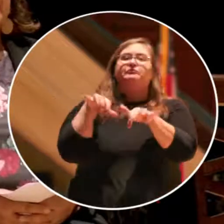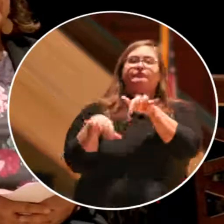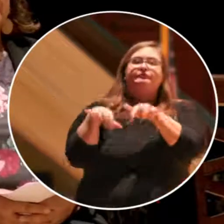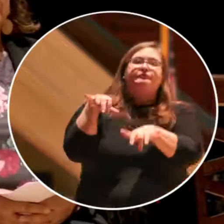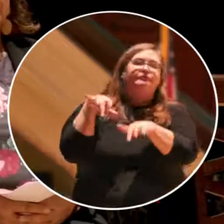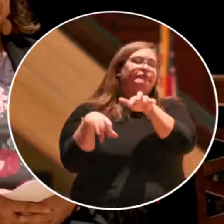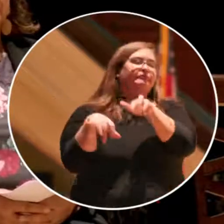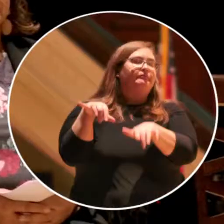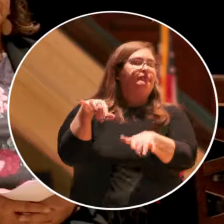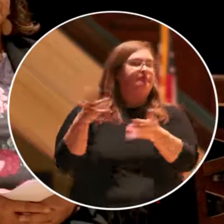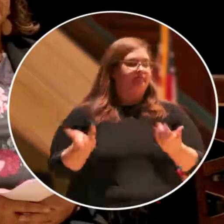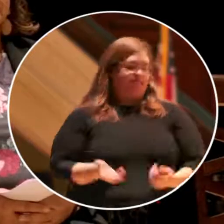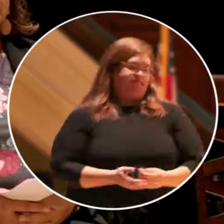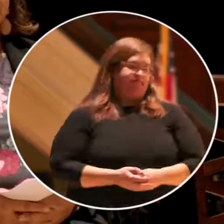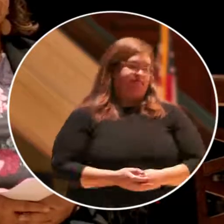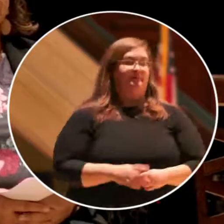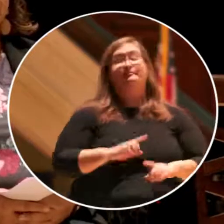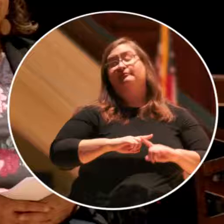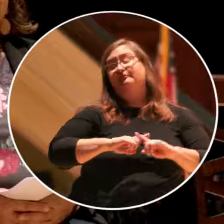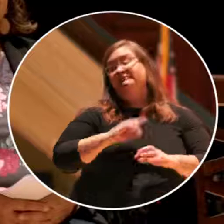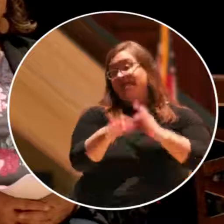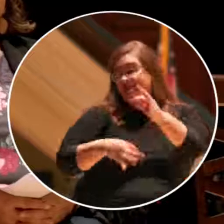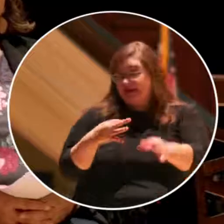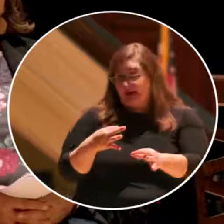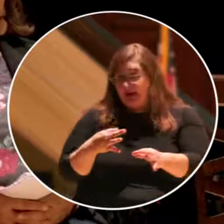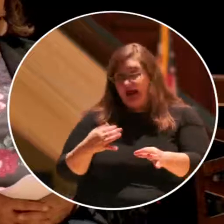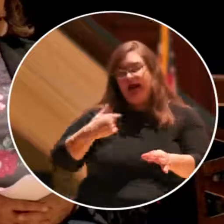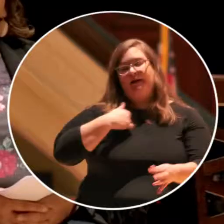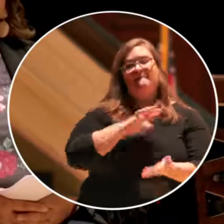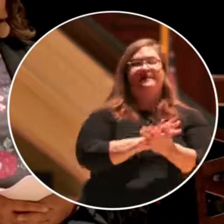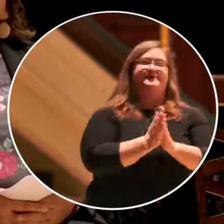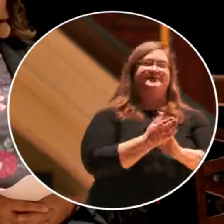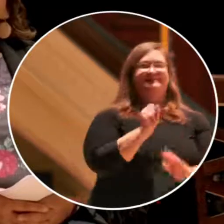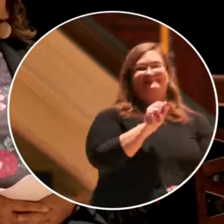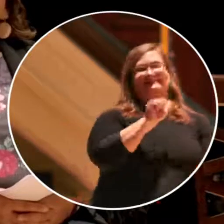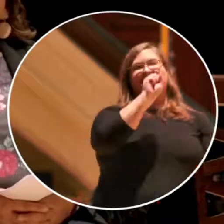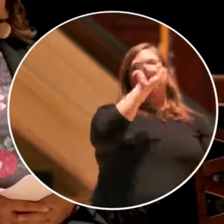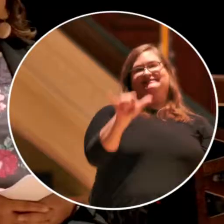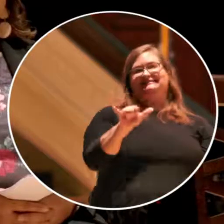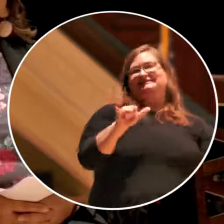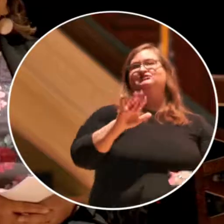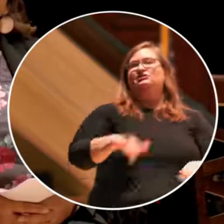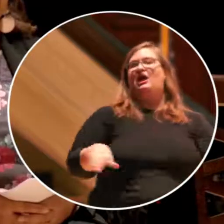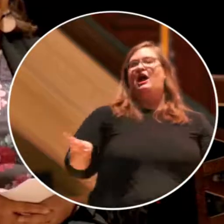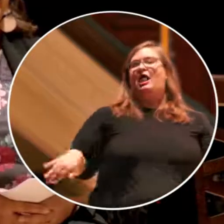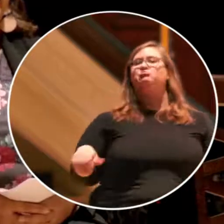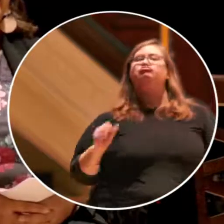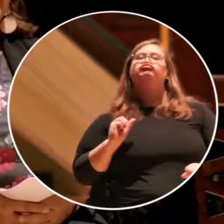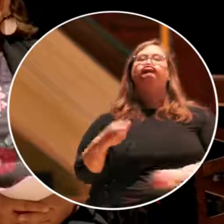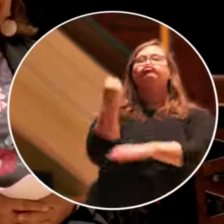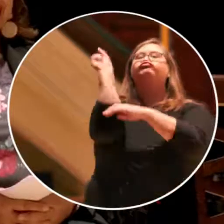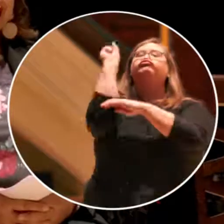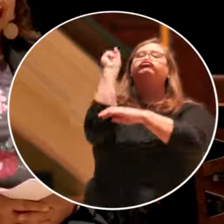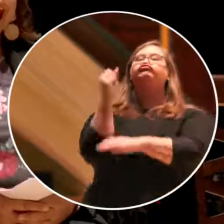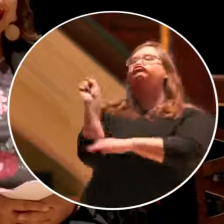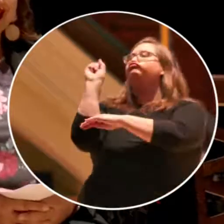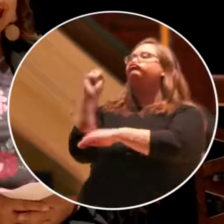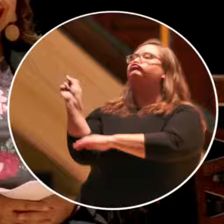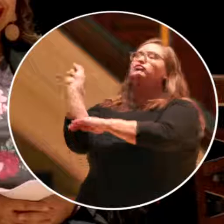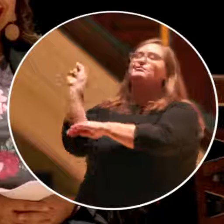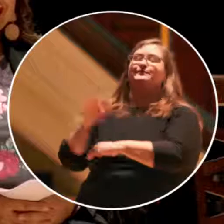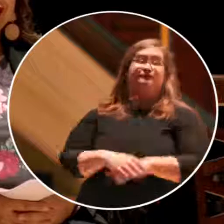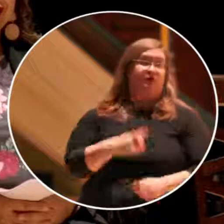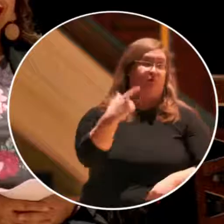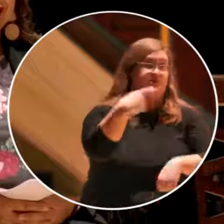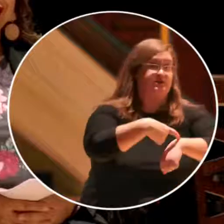Instead, I proceeded to live my rebellious life as a sassy child with attitude. I complained to Santa